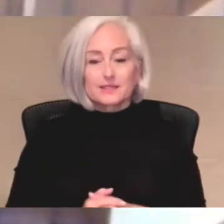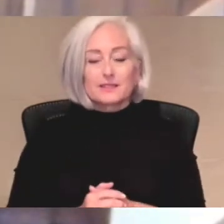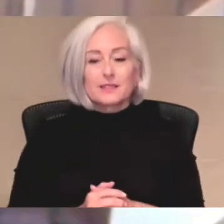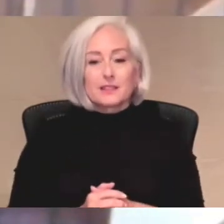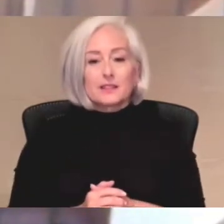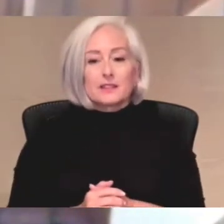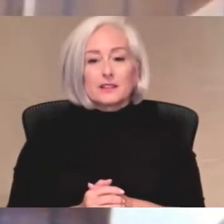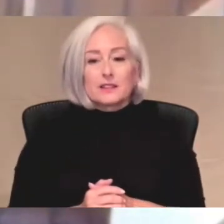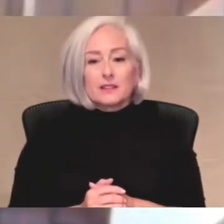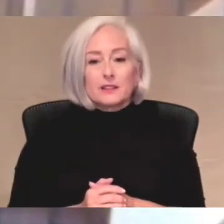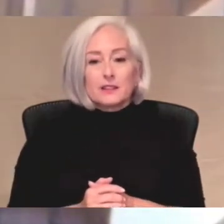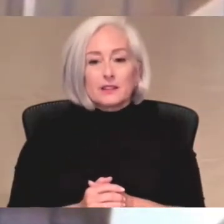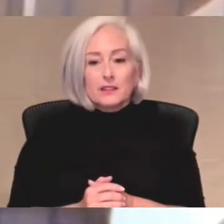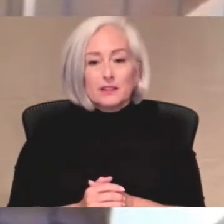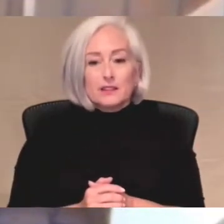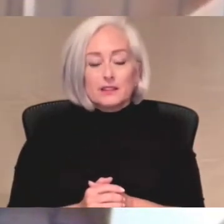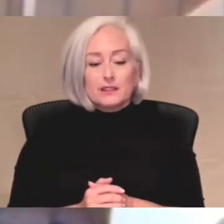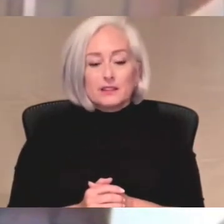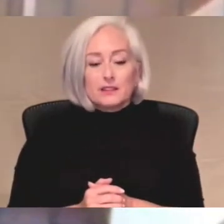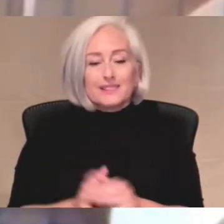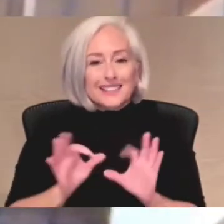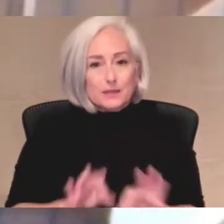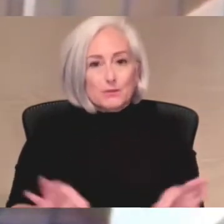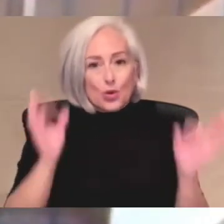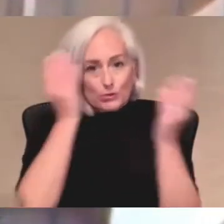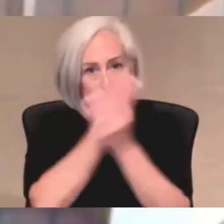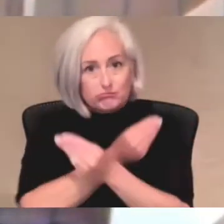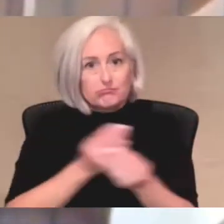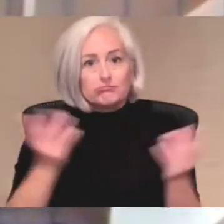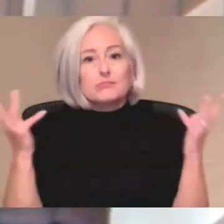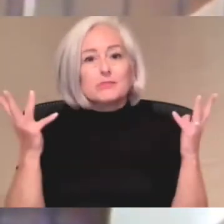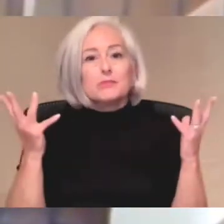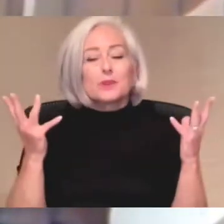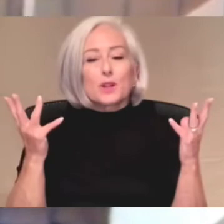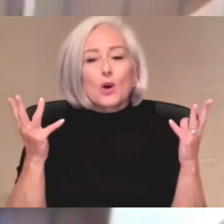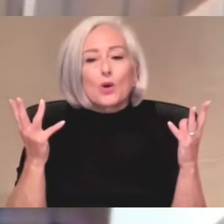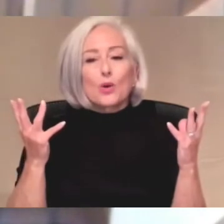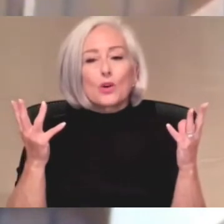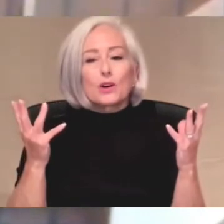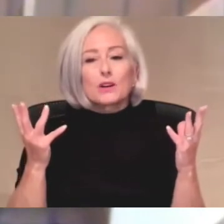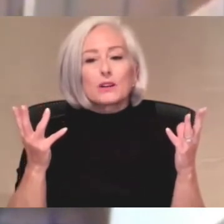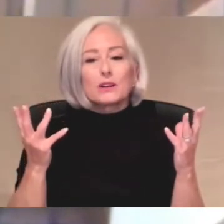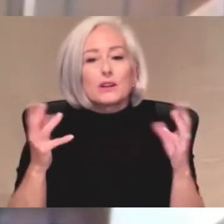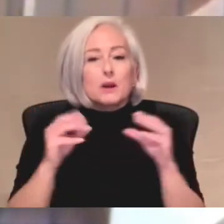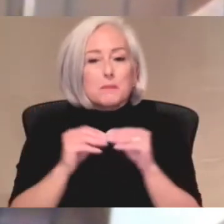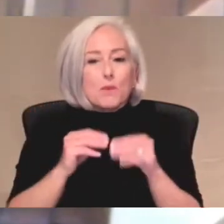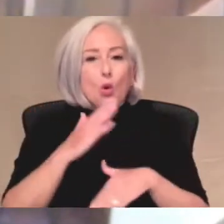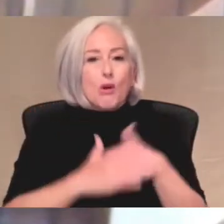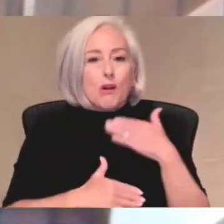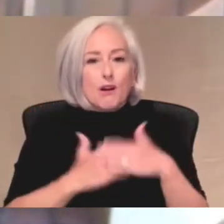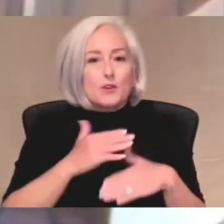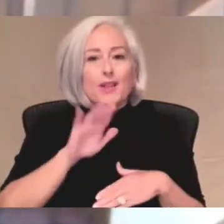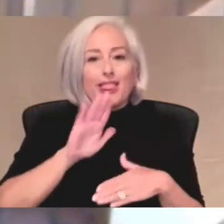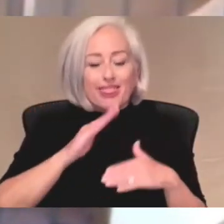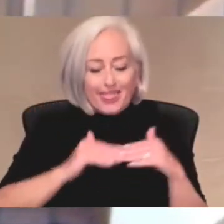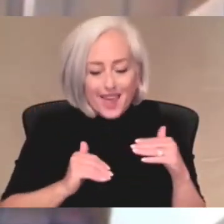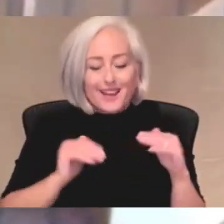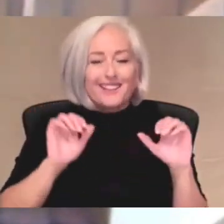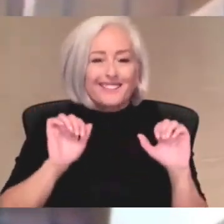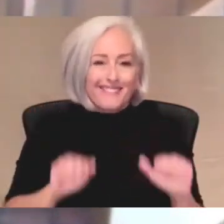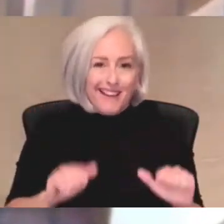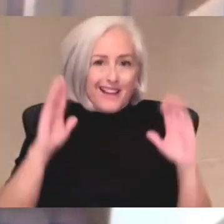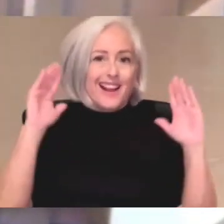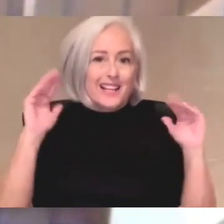wanted just to let people know that it is a lot more comfortable than you could imagine.